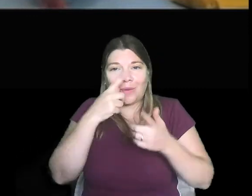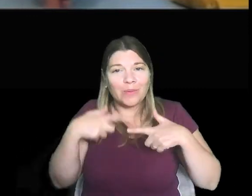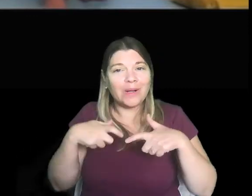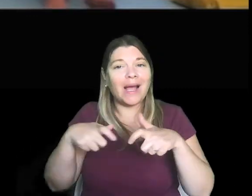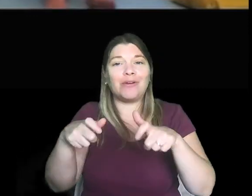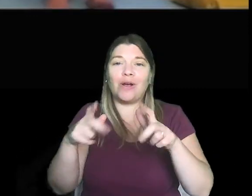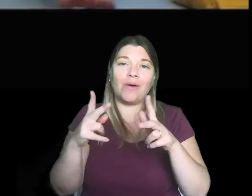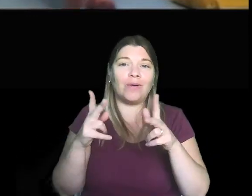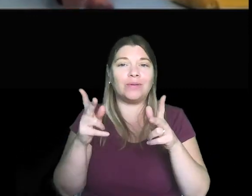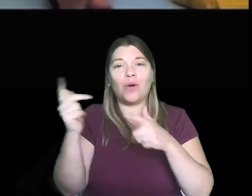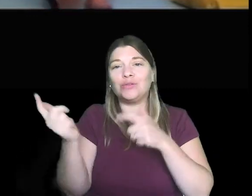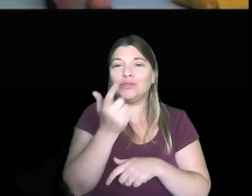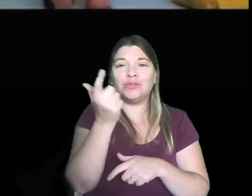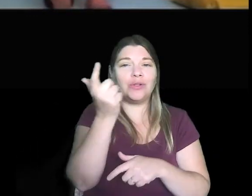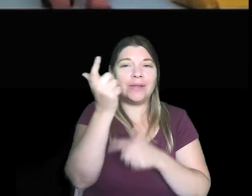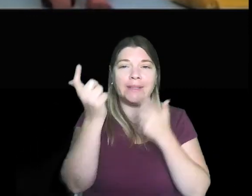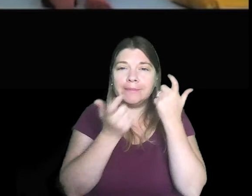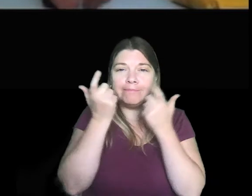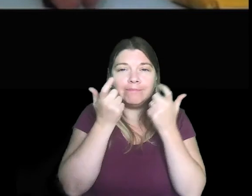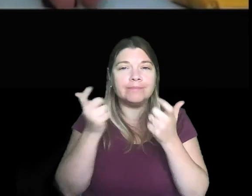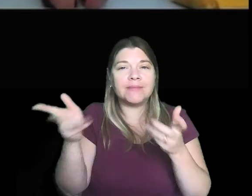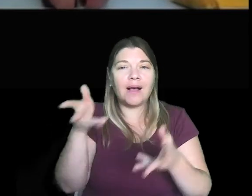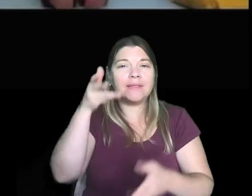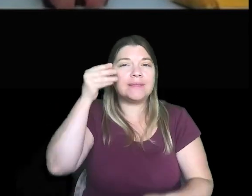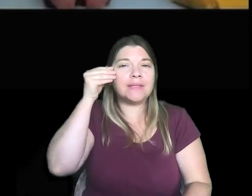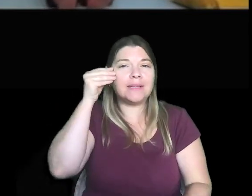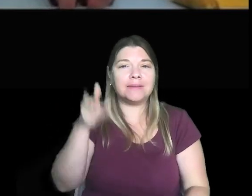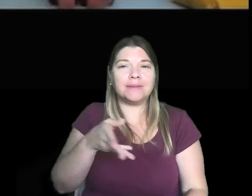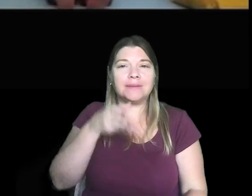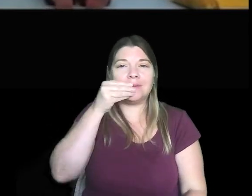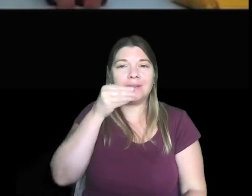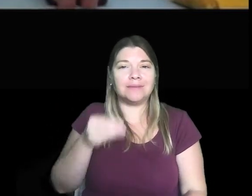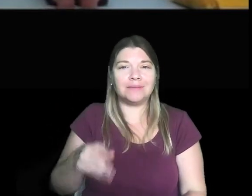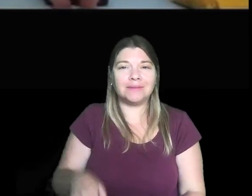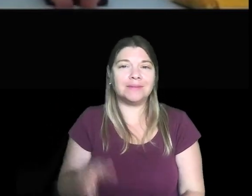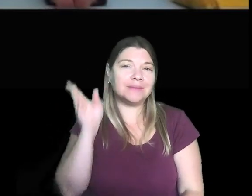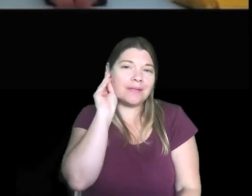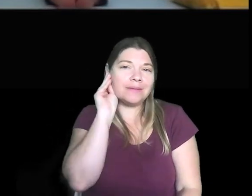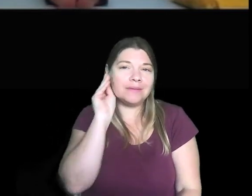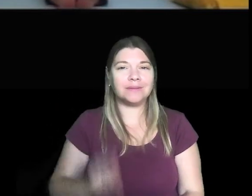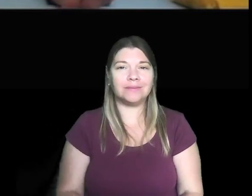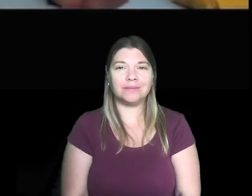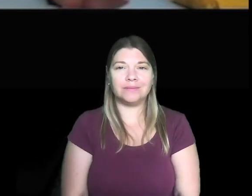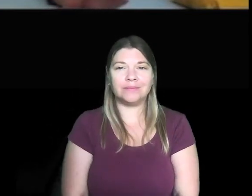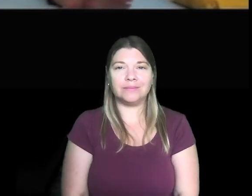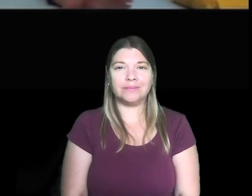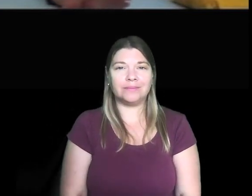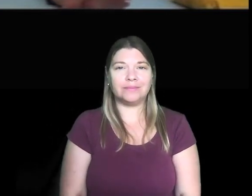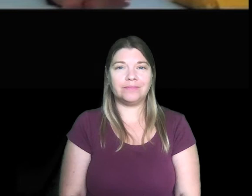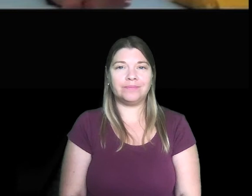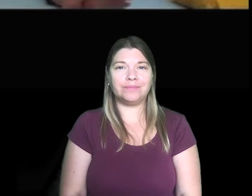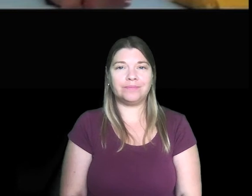chair. Linzy finds a comfortable seated position on the floor, leaning against the wall. Her feet are outstretched towards the